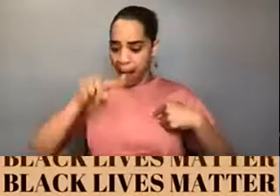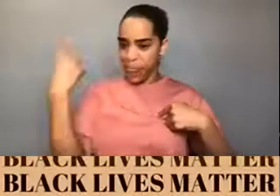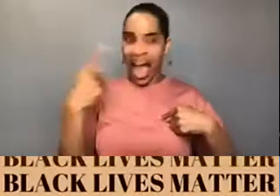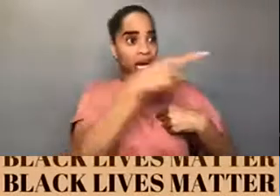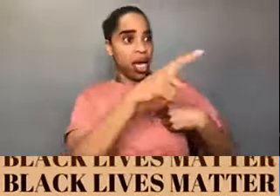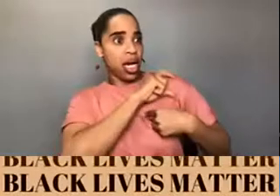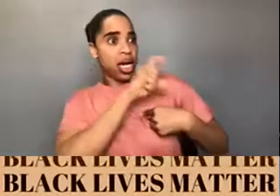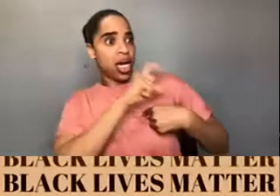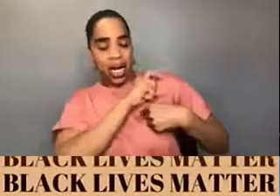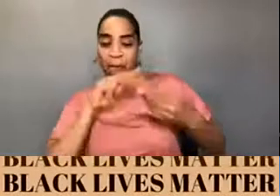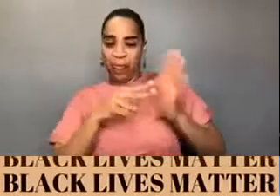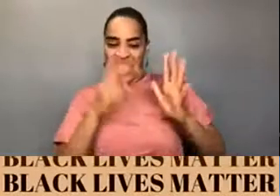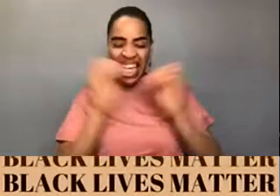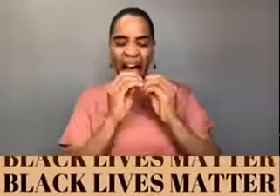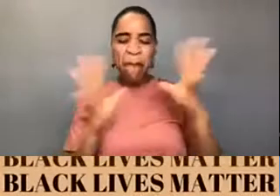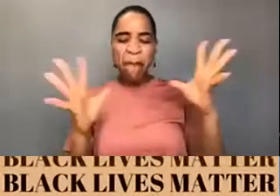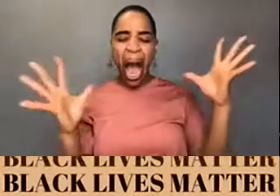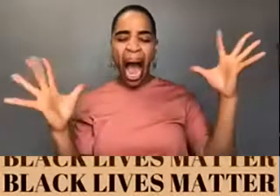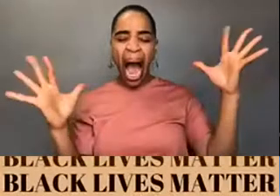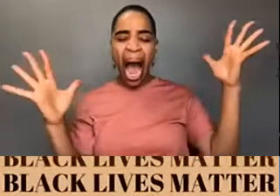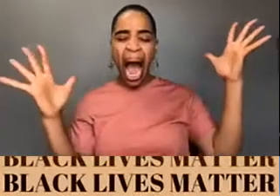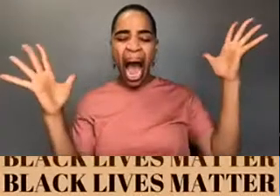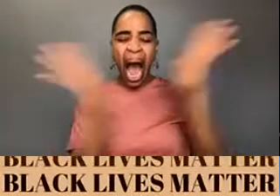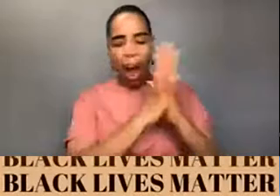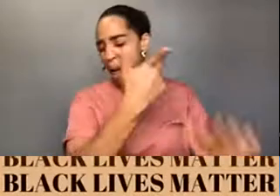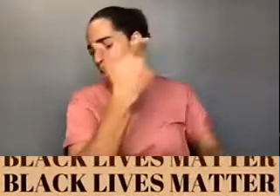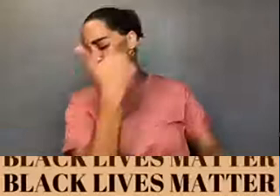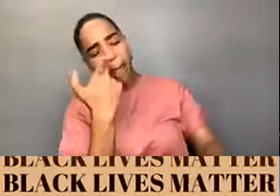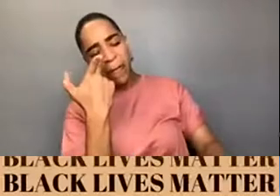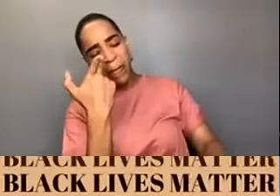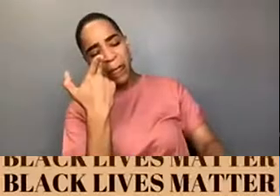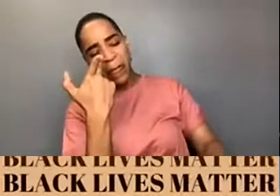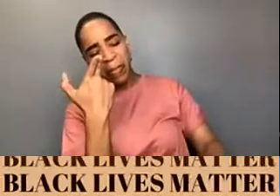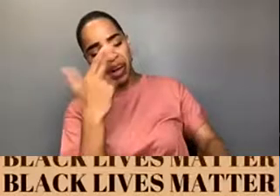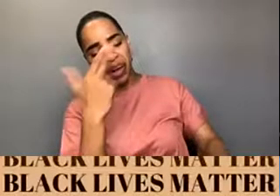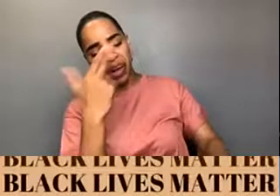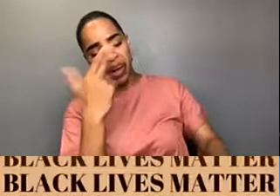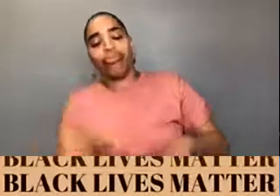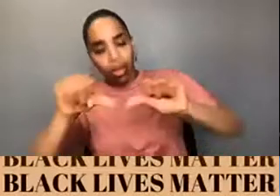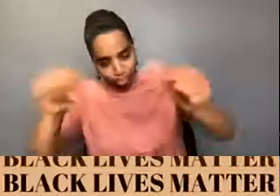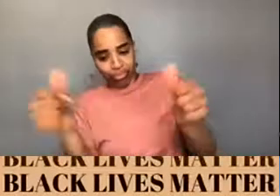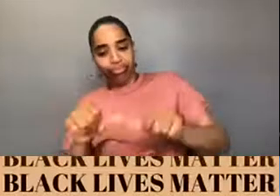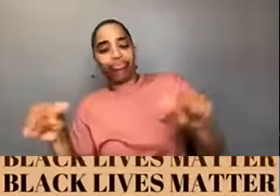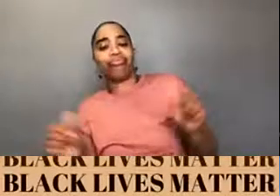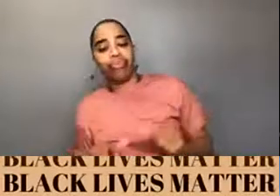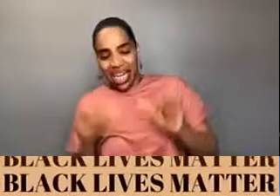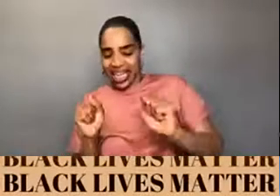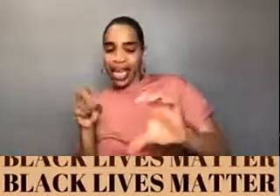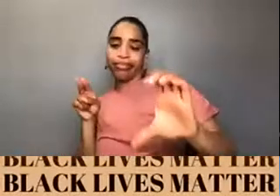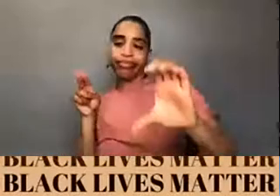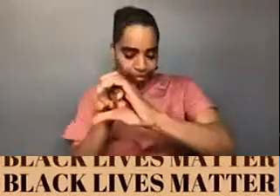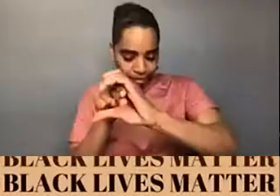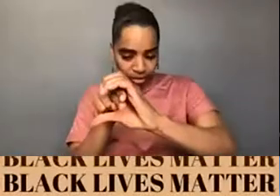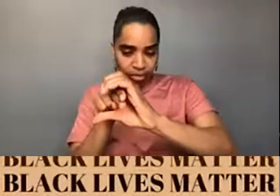is a plot line to a film that can easily end with the chalk outline baptism, me trying to make a body bag look stylish for the camera, and becoming the newest coat